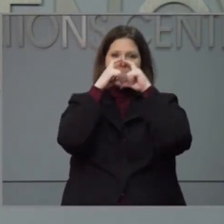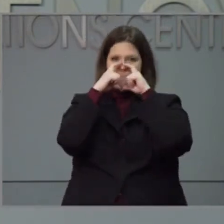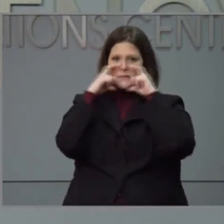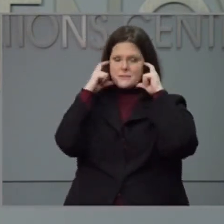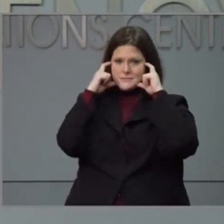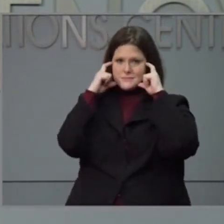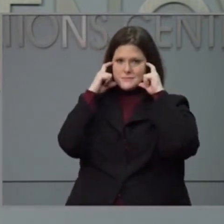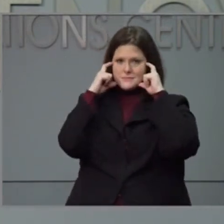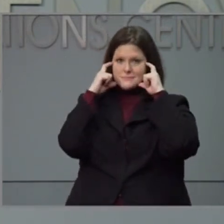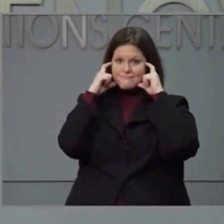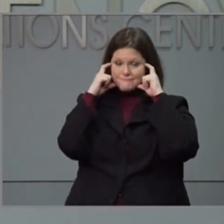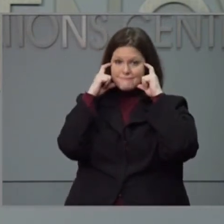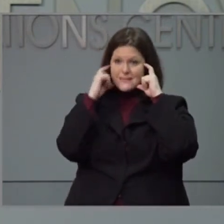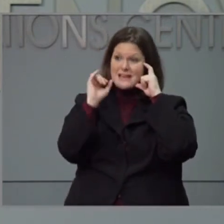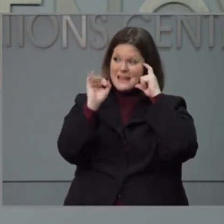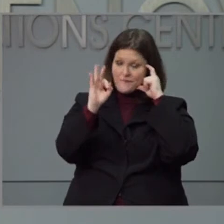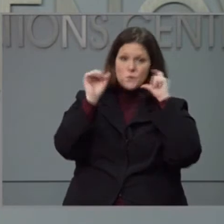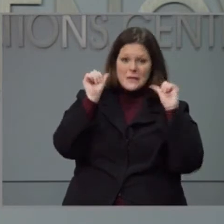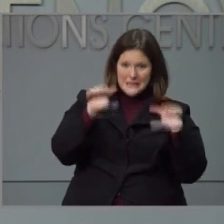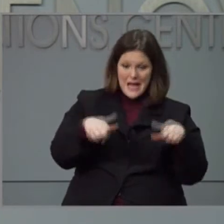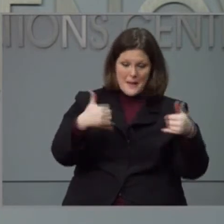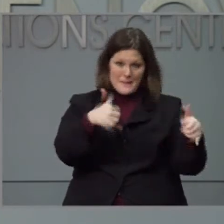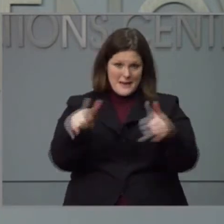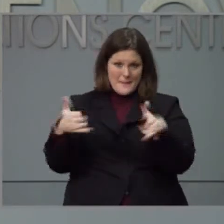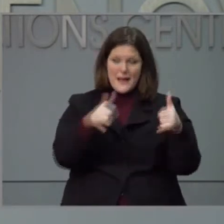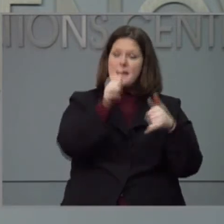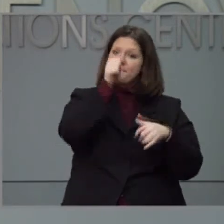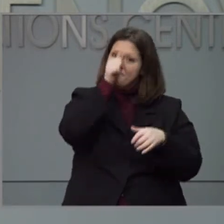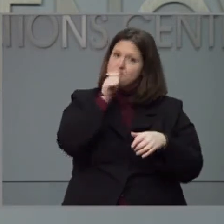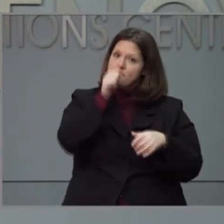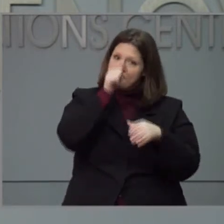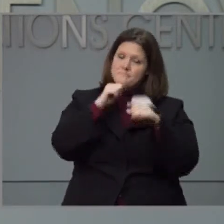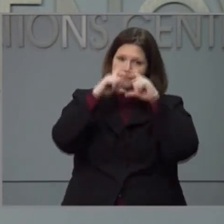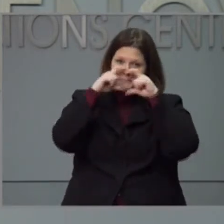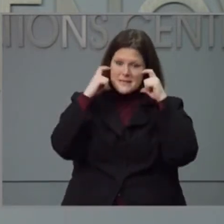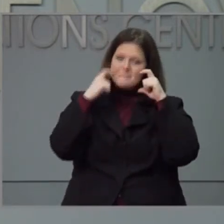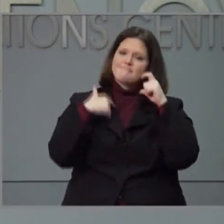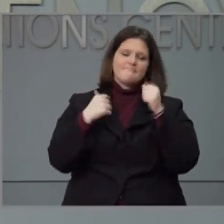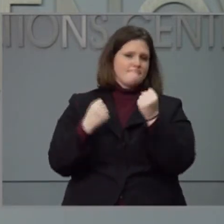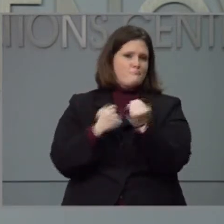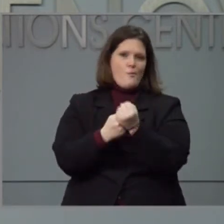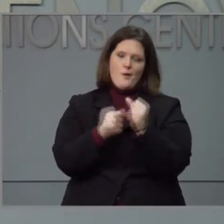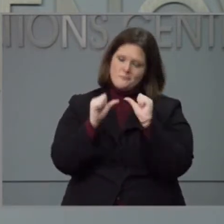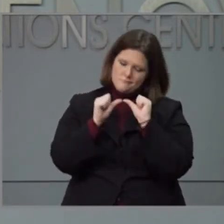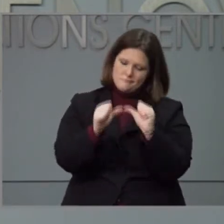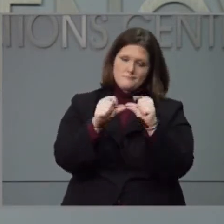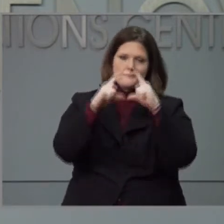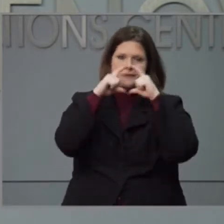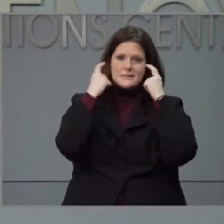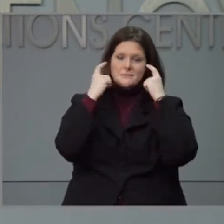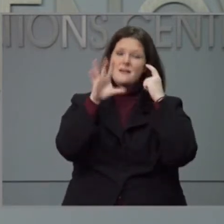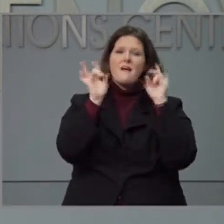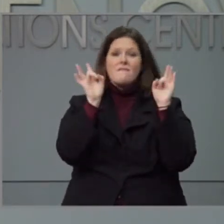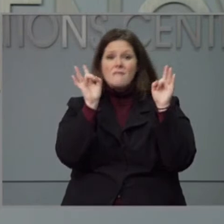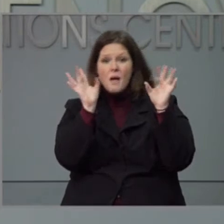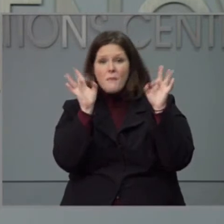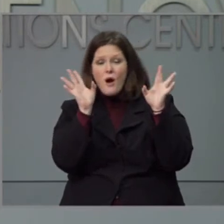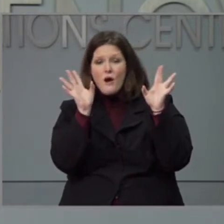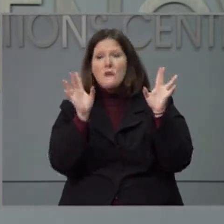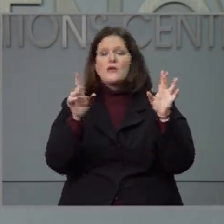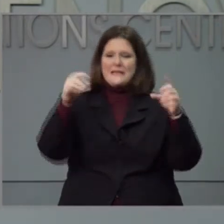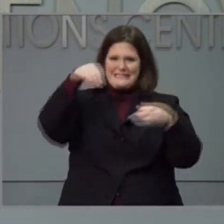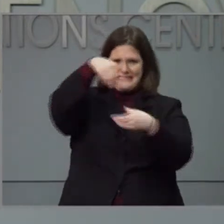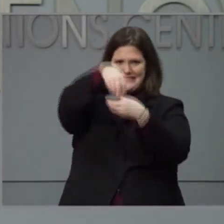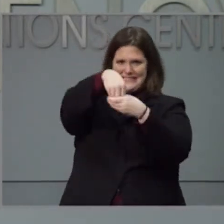covering if it can be tolerated. So I support wearing face coverings when at all possible, particularly for something like volleyball, where you